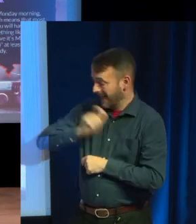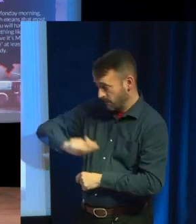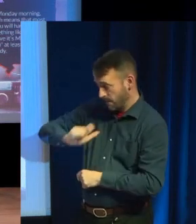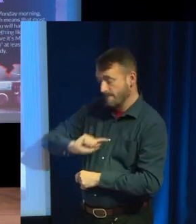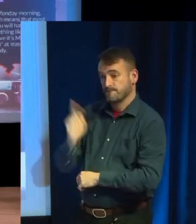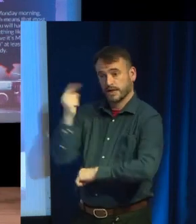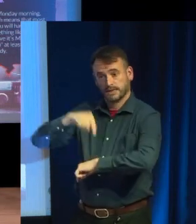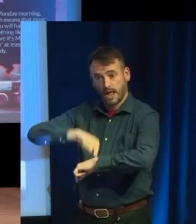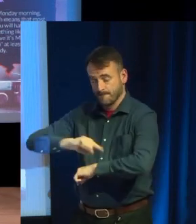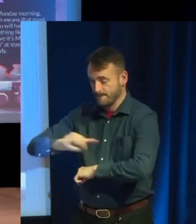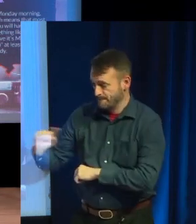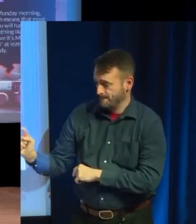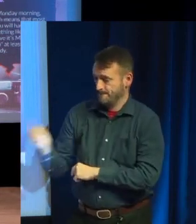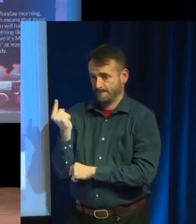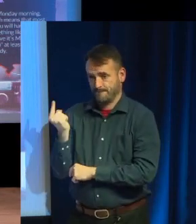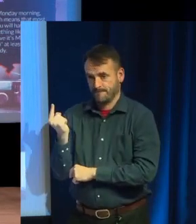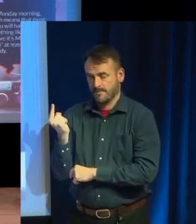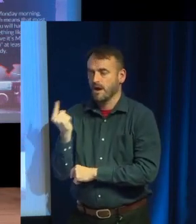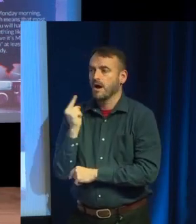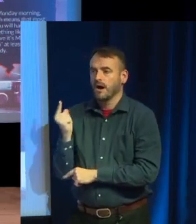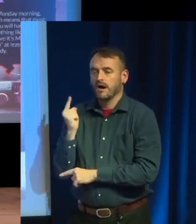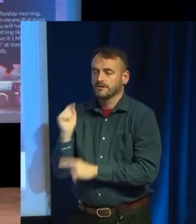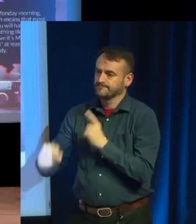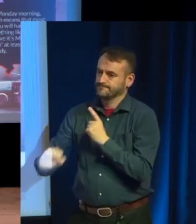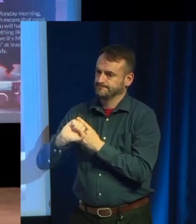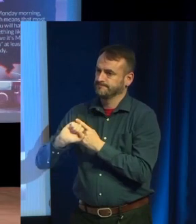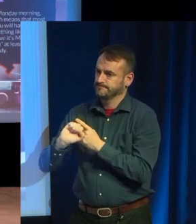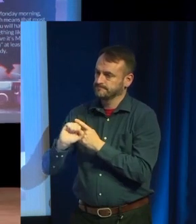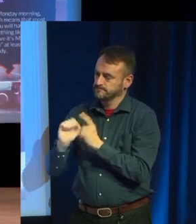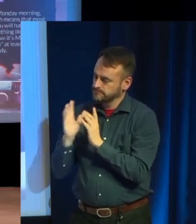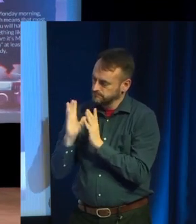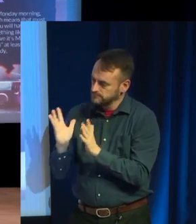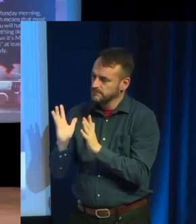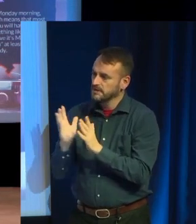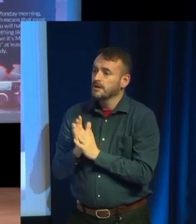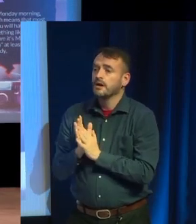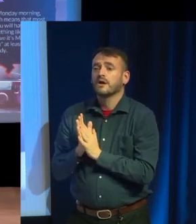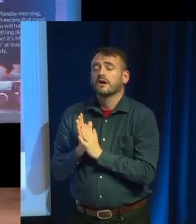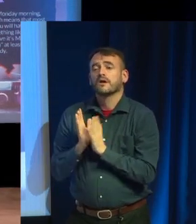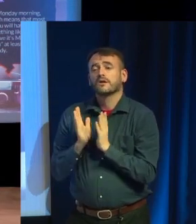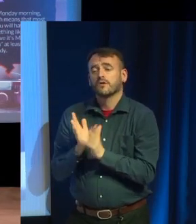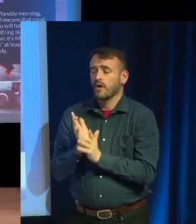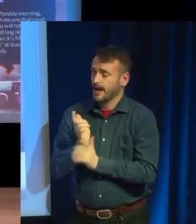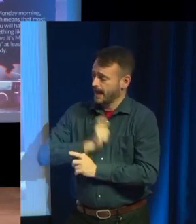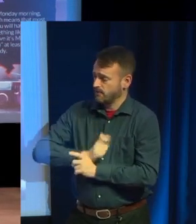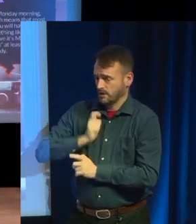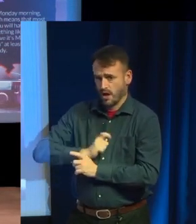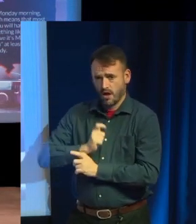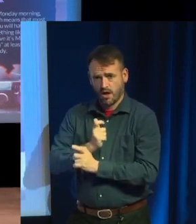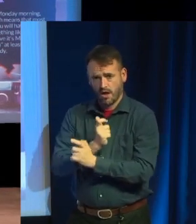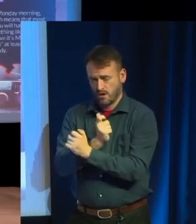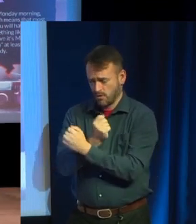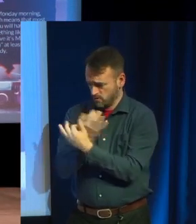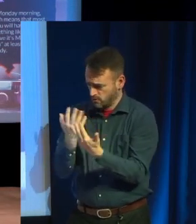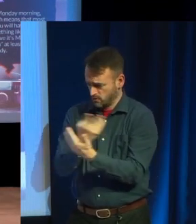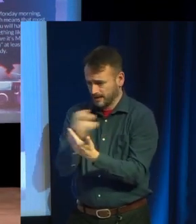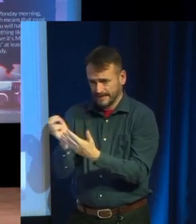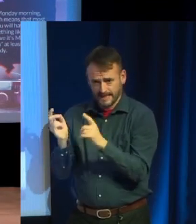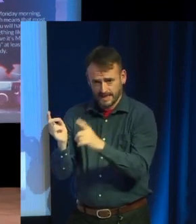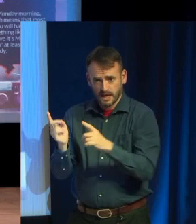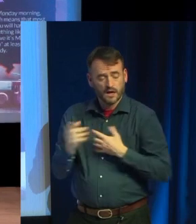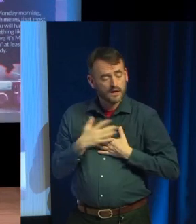As I said, there's over 20 characters, so that means that you want the player to get to know them as fast